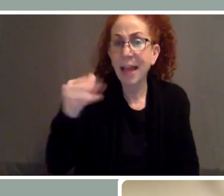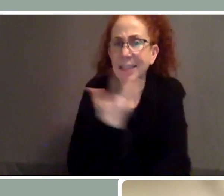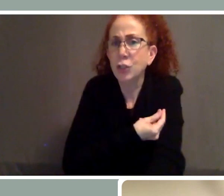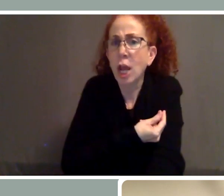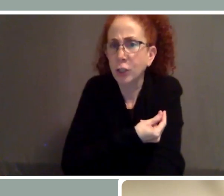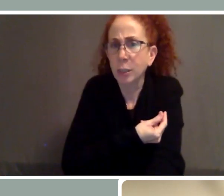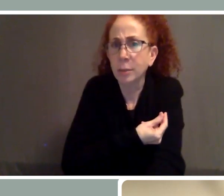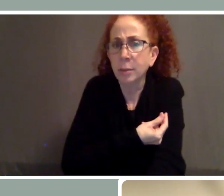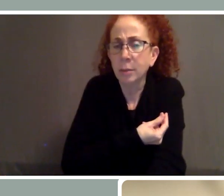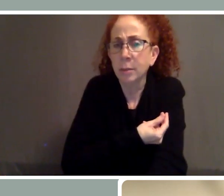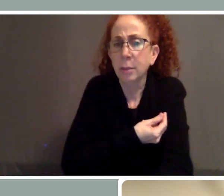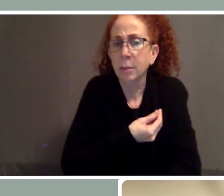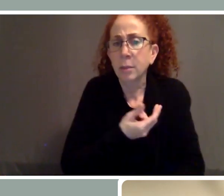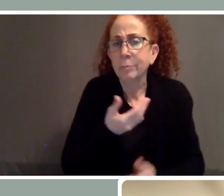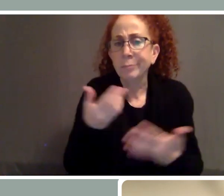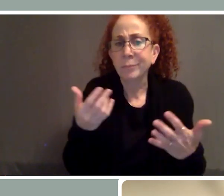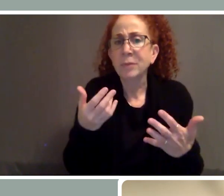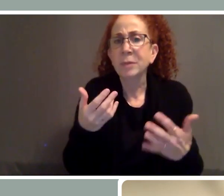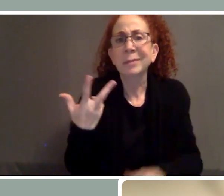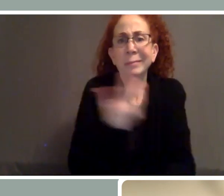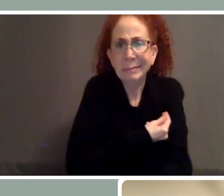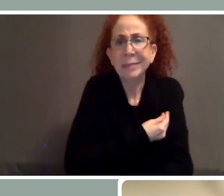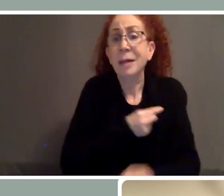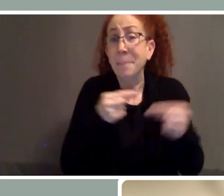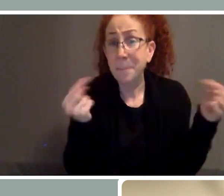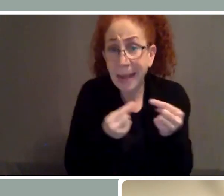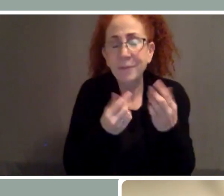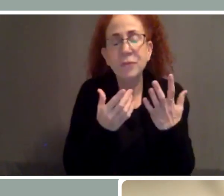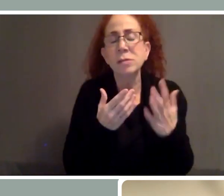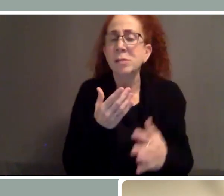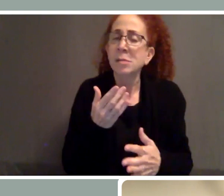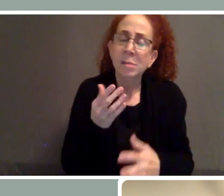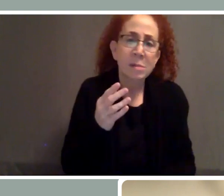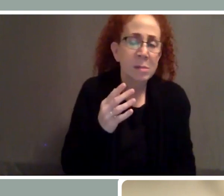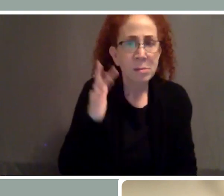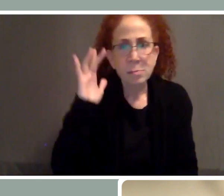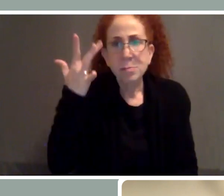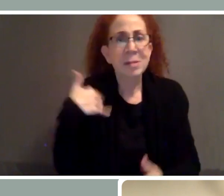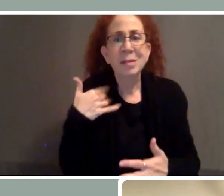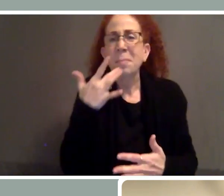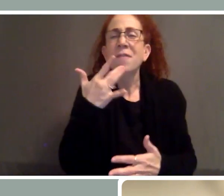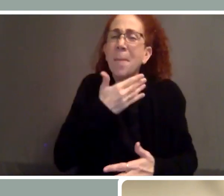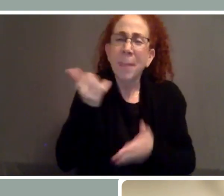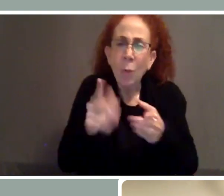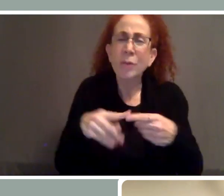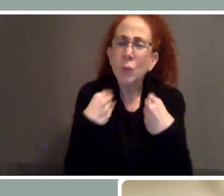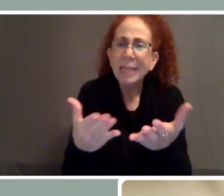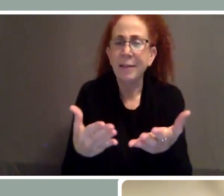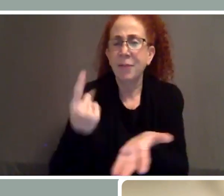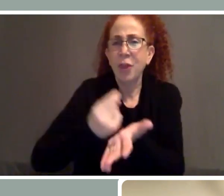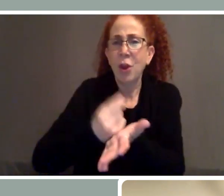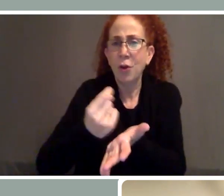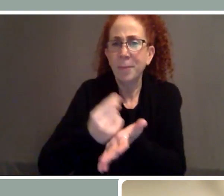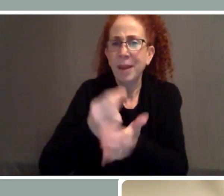is it's painful and it's inconvenient. And so we all want to find better ways of giving effective therapies. And so